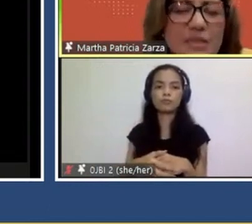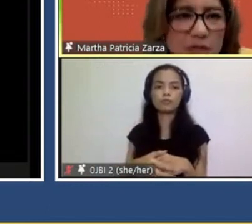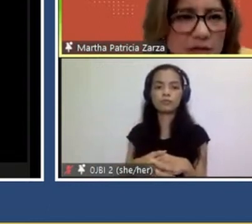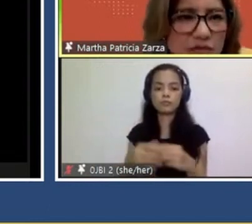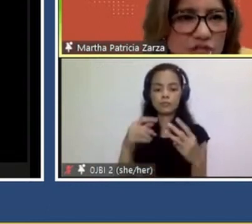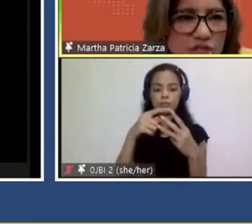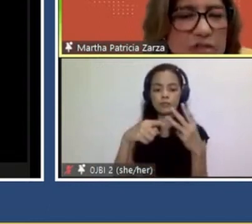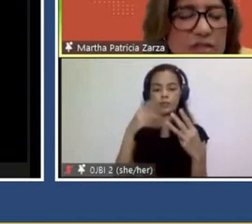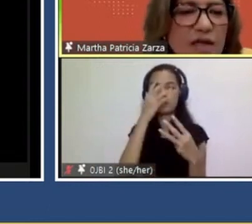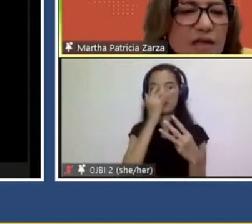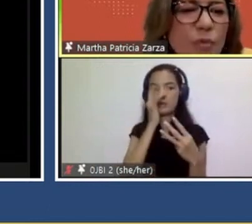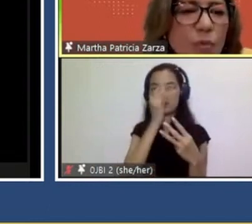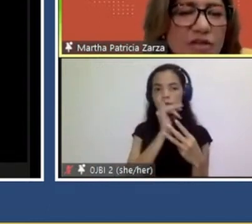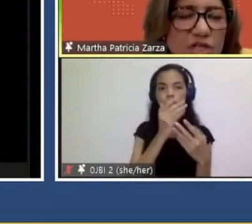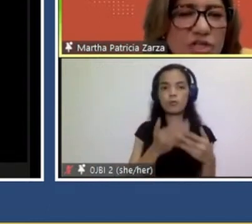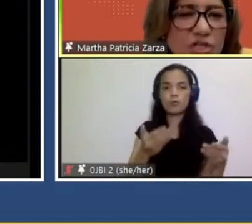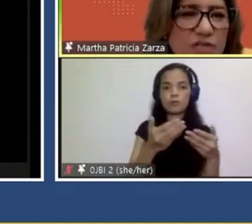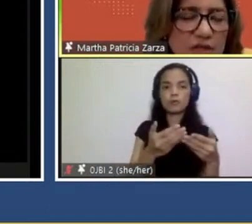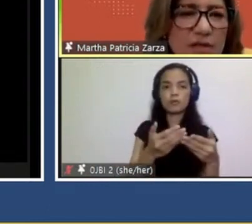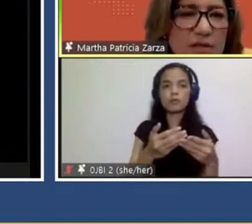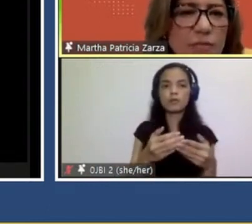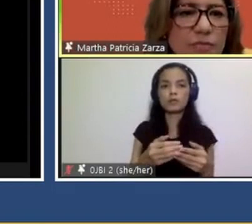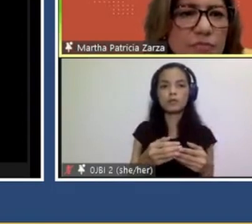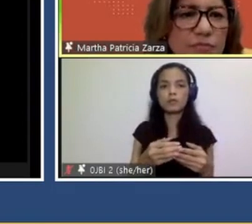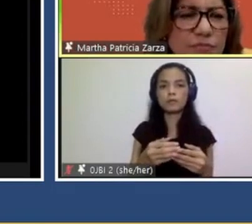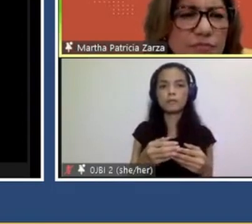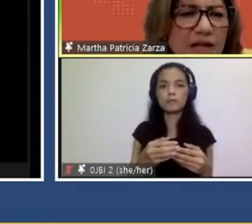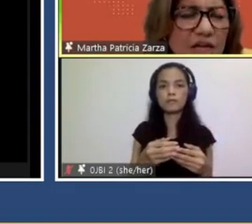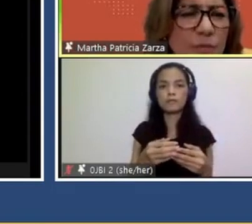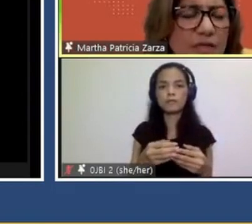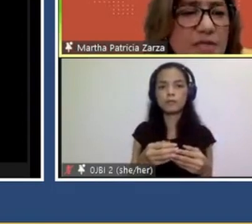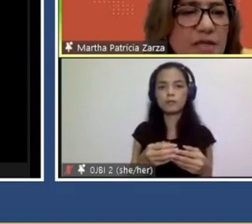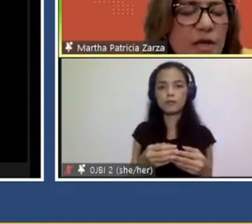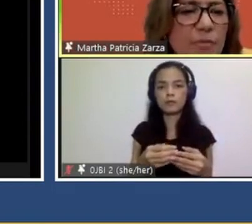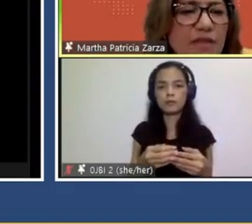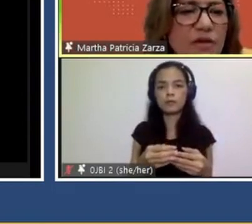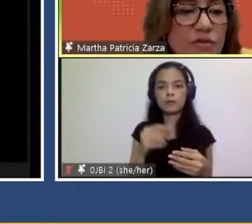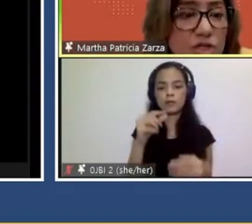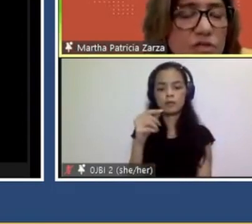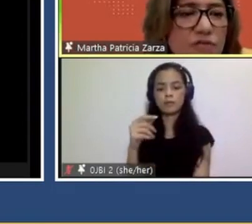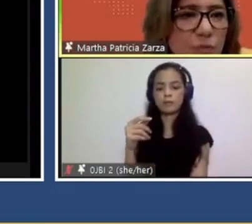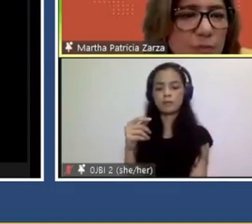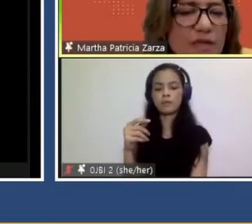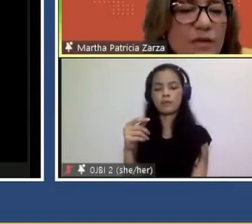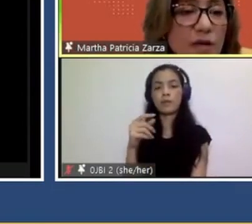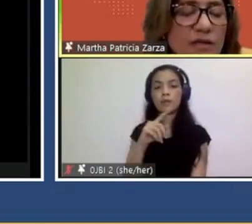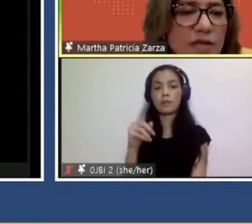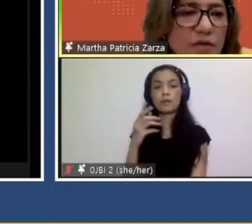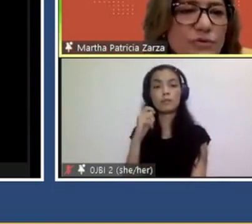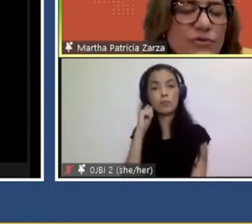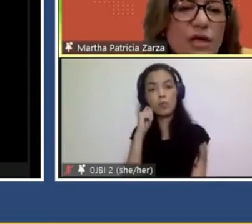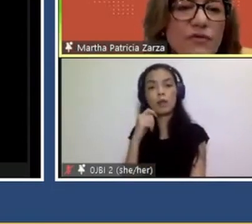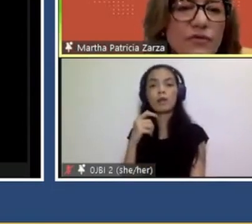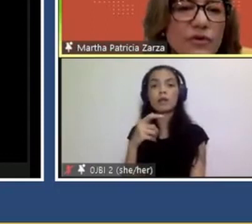very similar conditions. The weather changes a little bit, but the conditions of the women and the way that